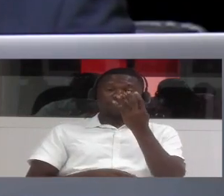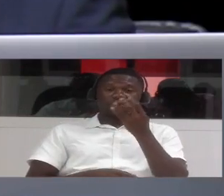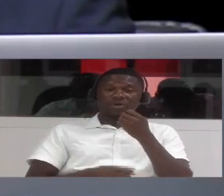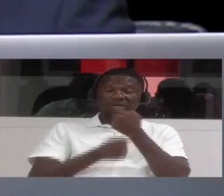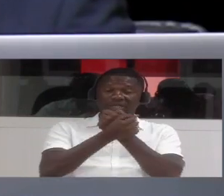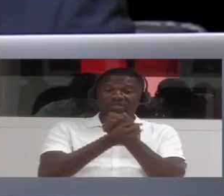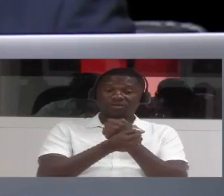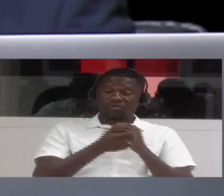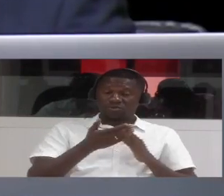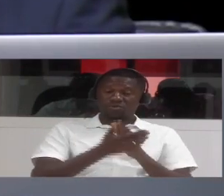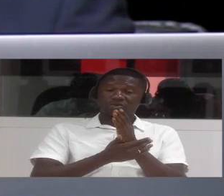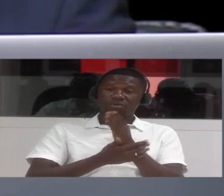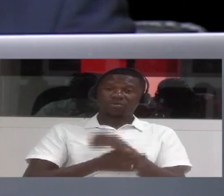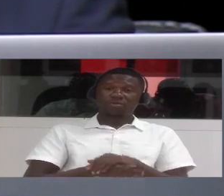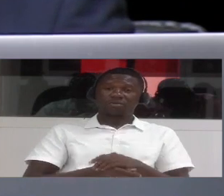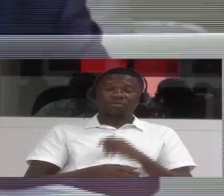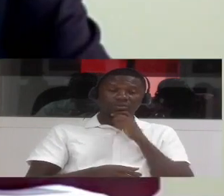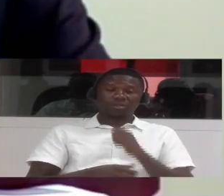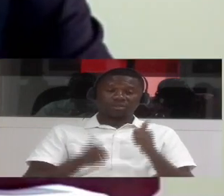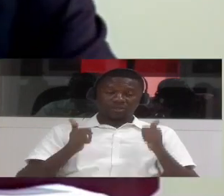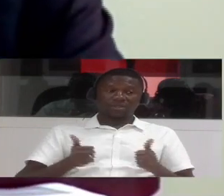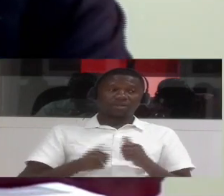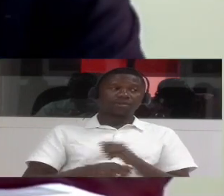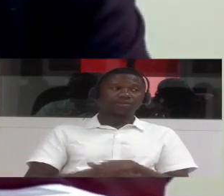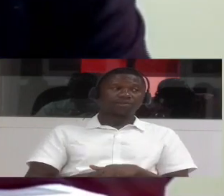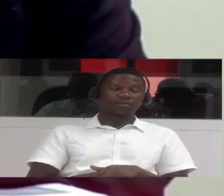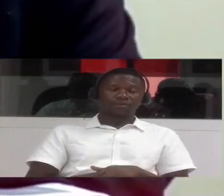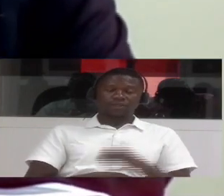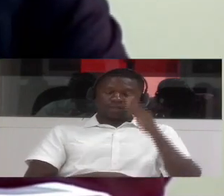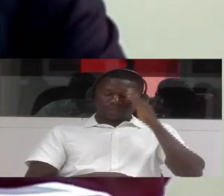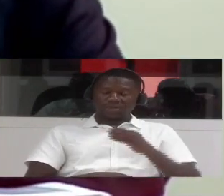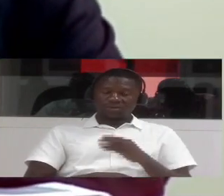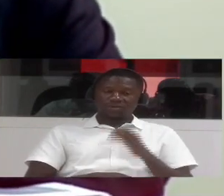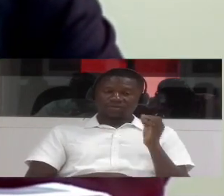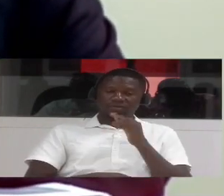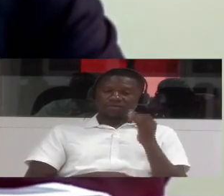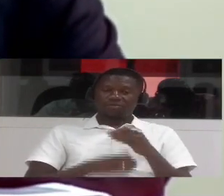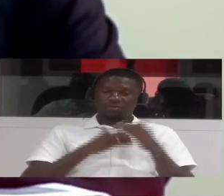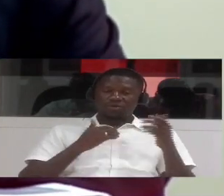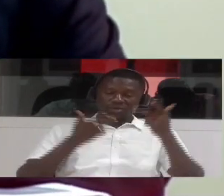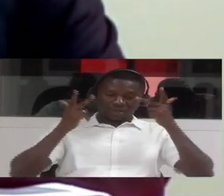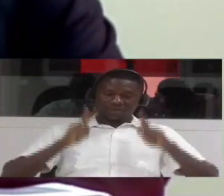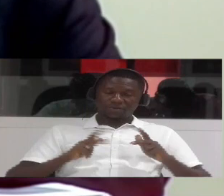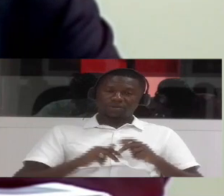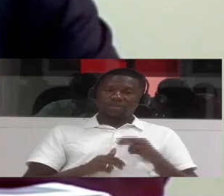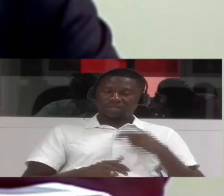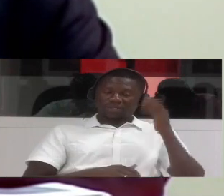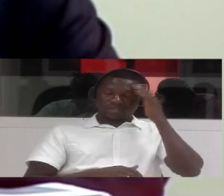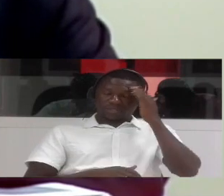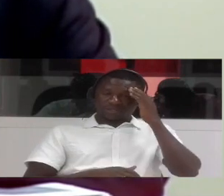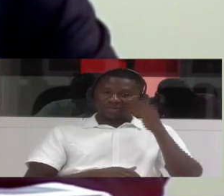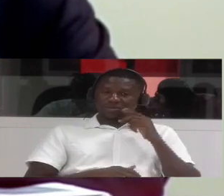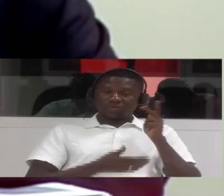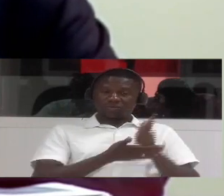through, Mr. Chair. Thank you very much, Council. I think the